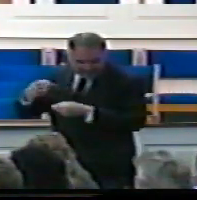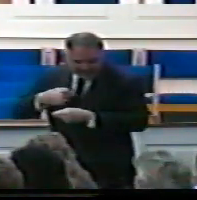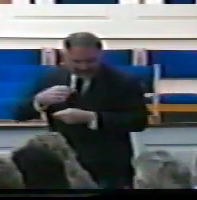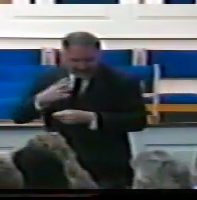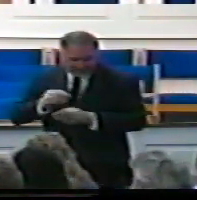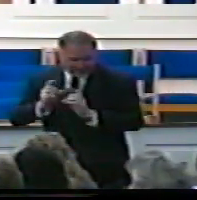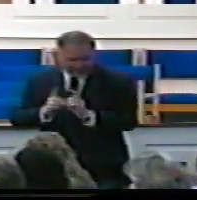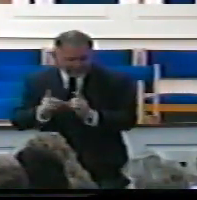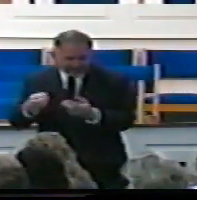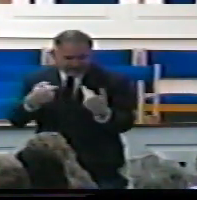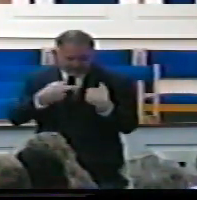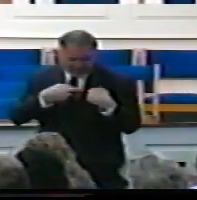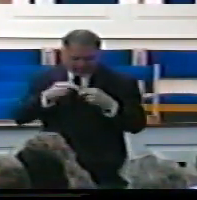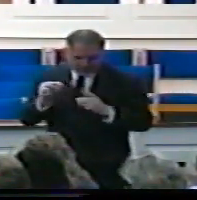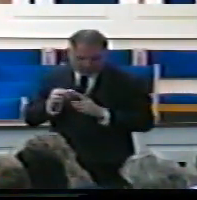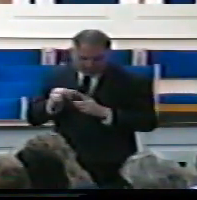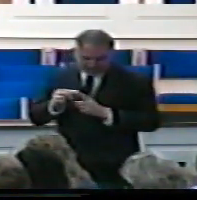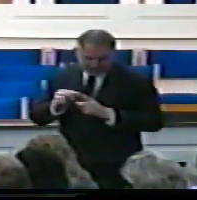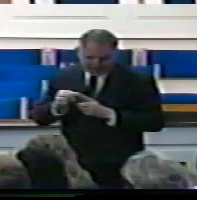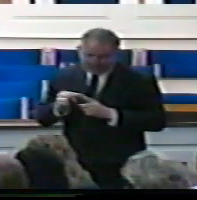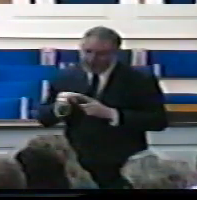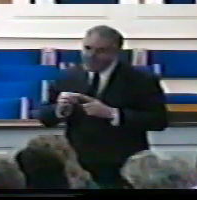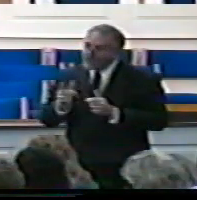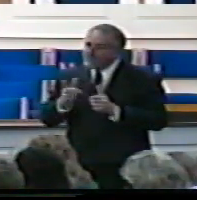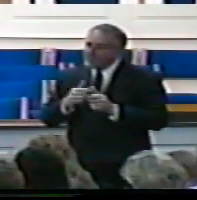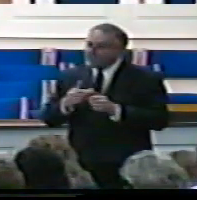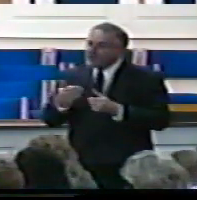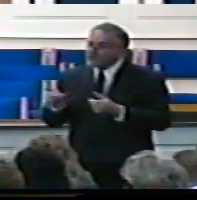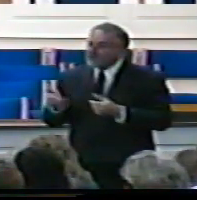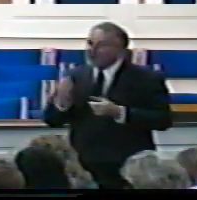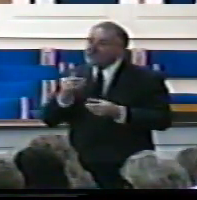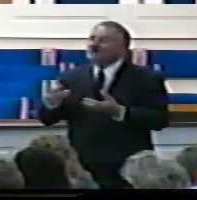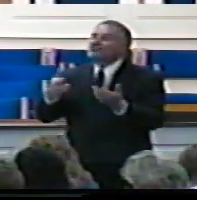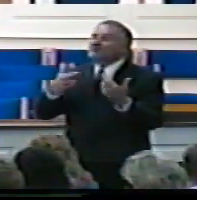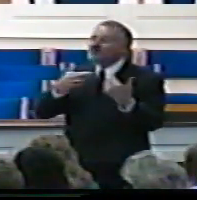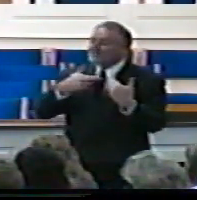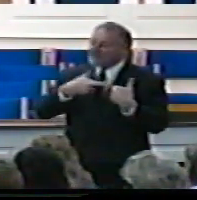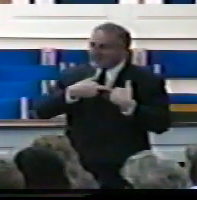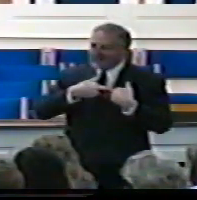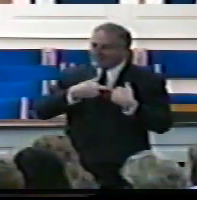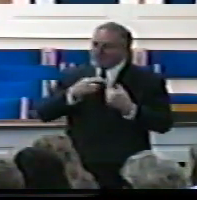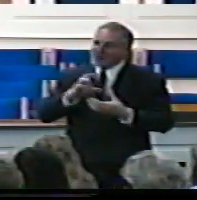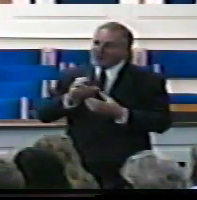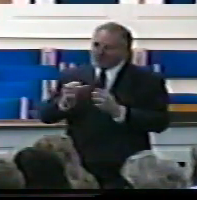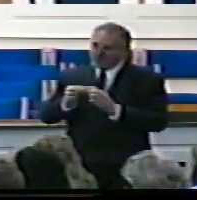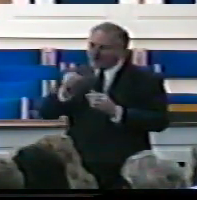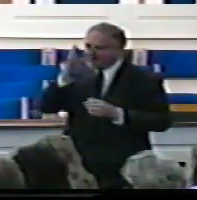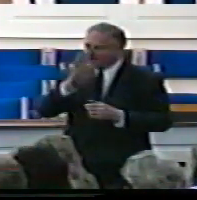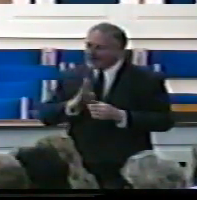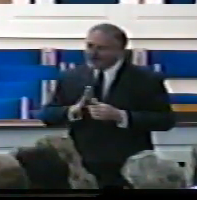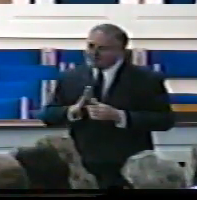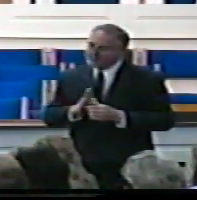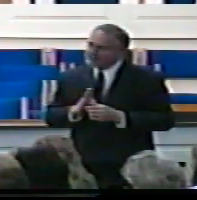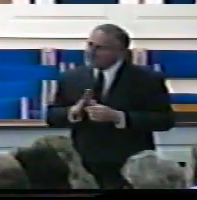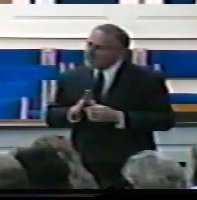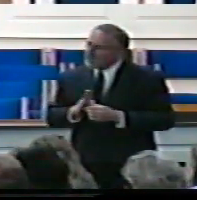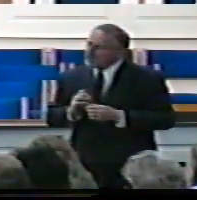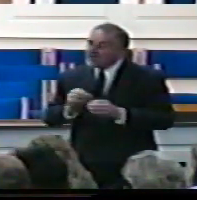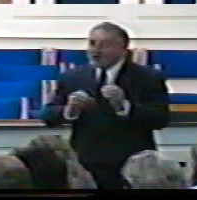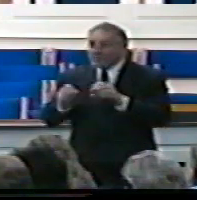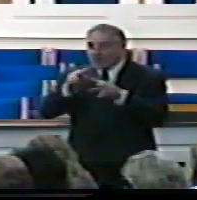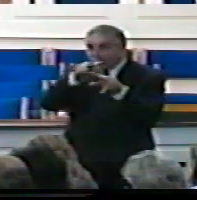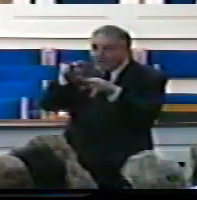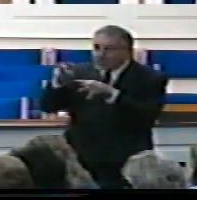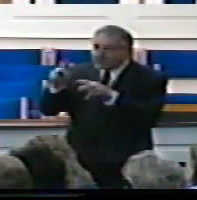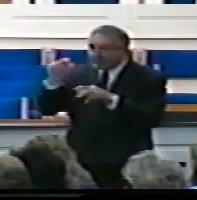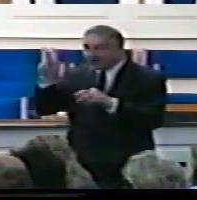done what? They have received them. The first thing you do with the Word of God is you receive it. Listen to me just for a second. If you're watching by television,